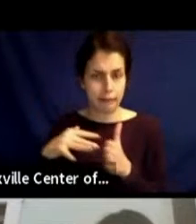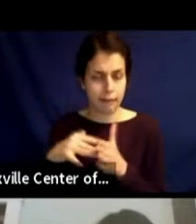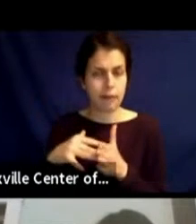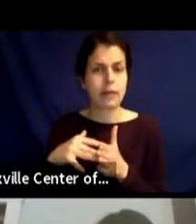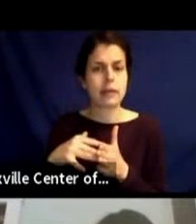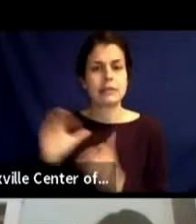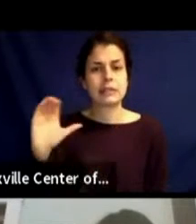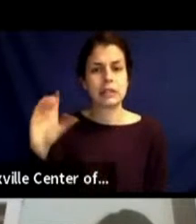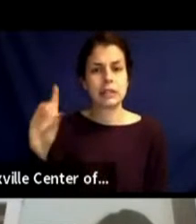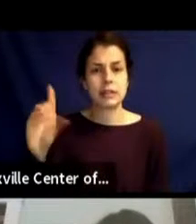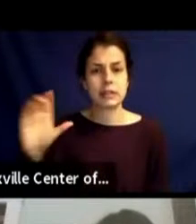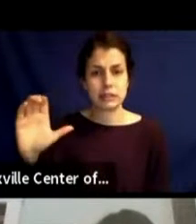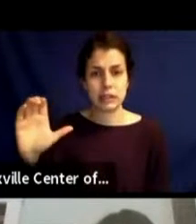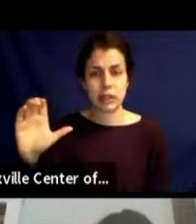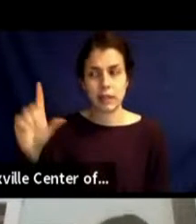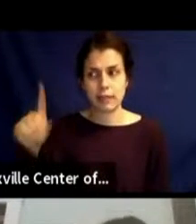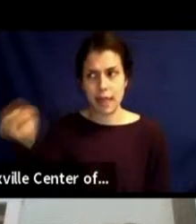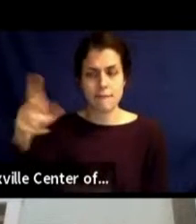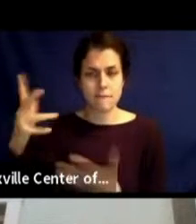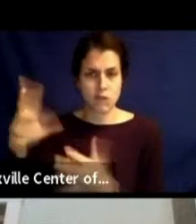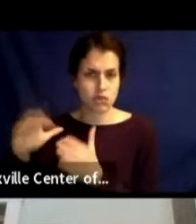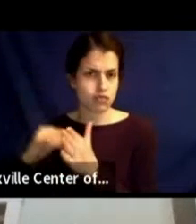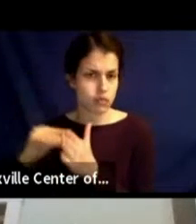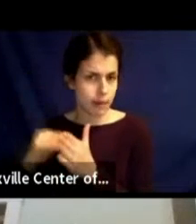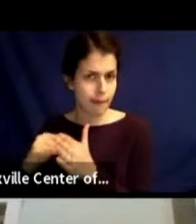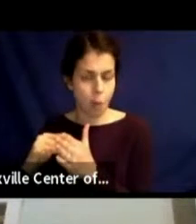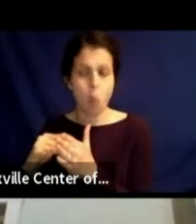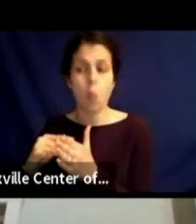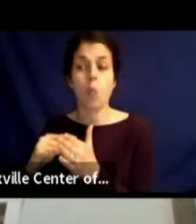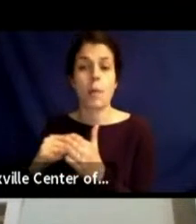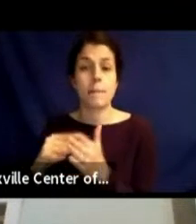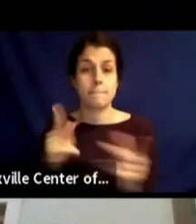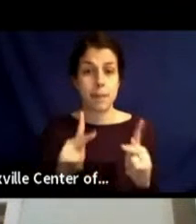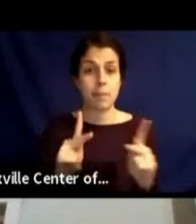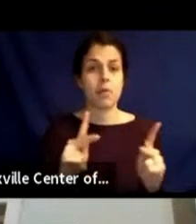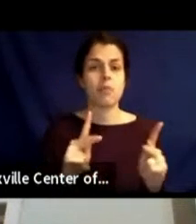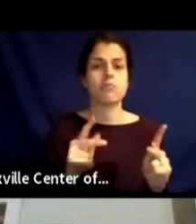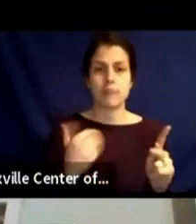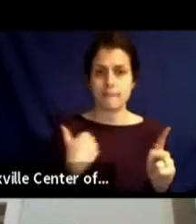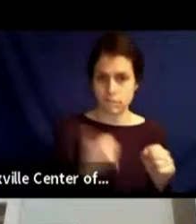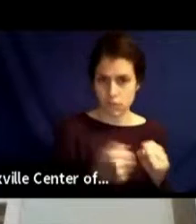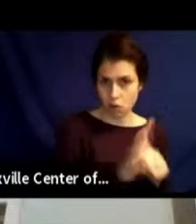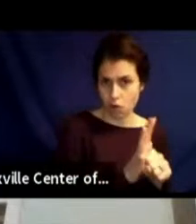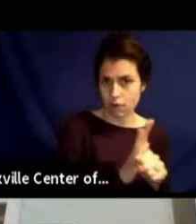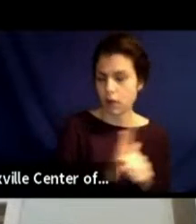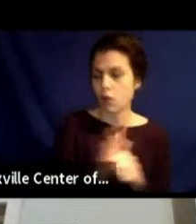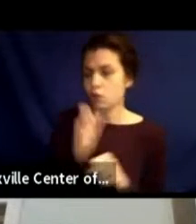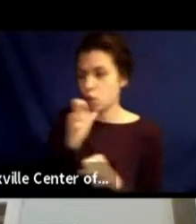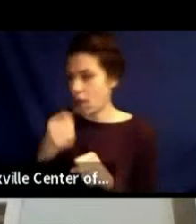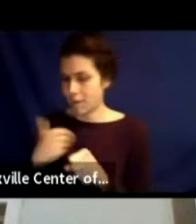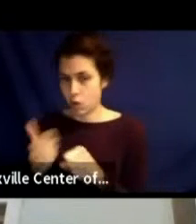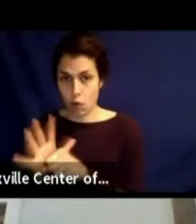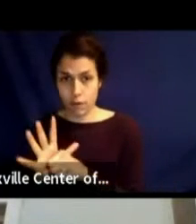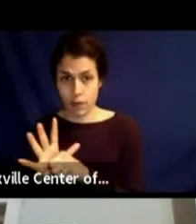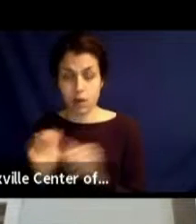the CDC did looking at people who have COVID and people who don't have COVID, all who've had symptoms.